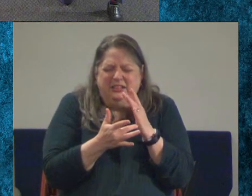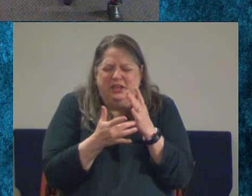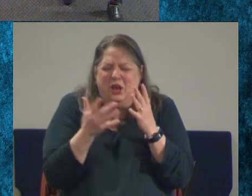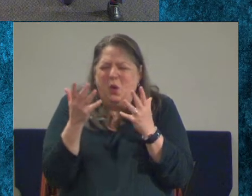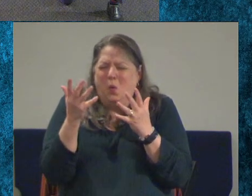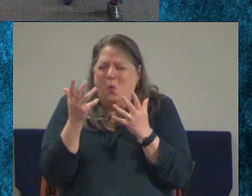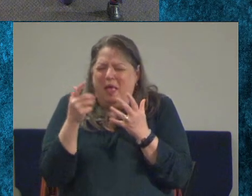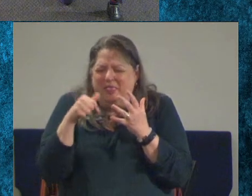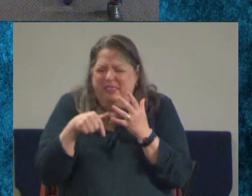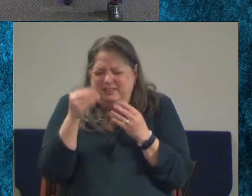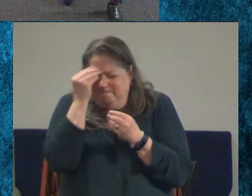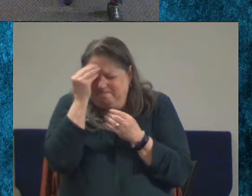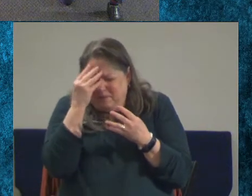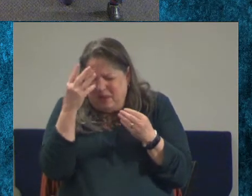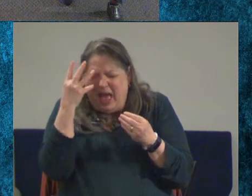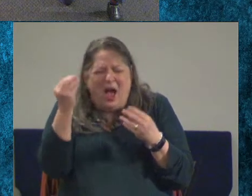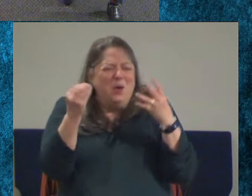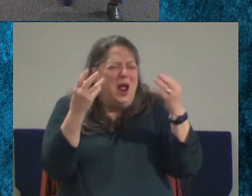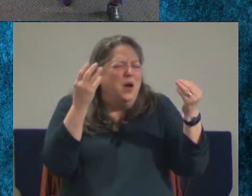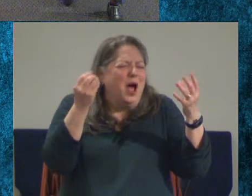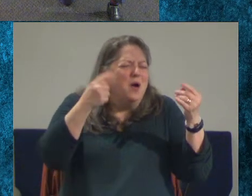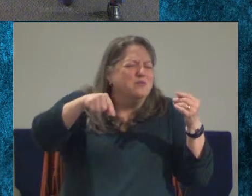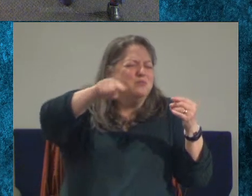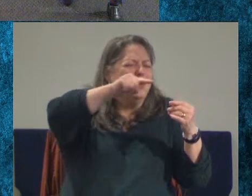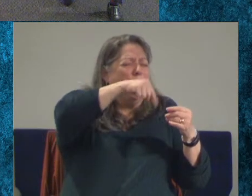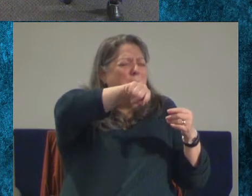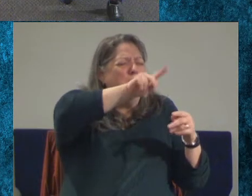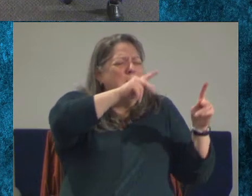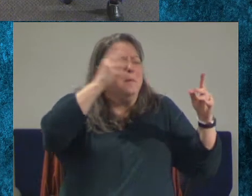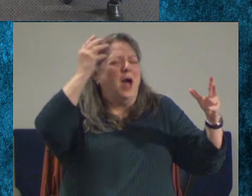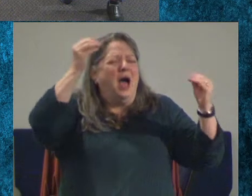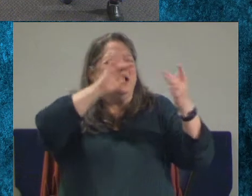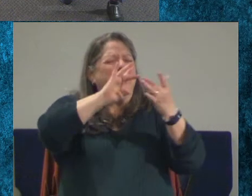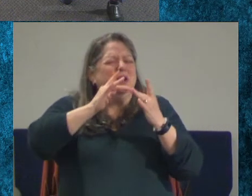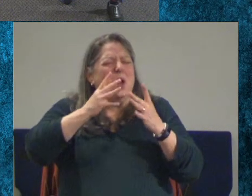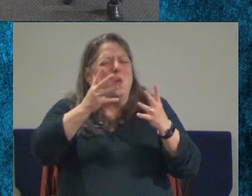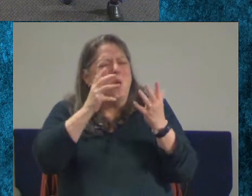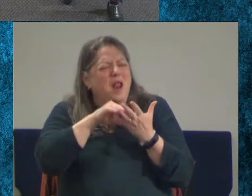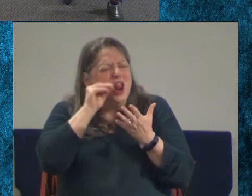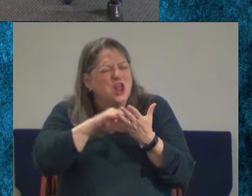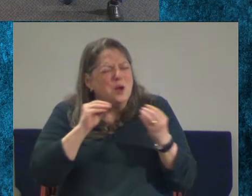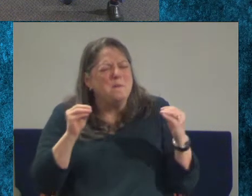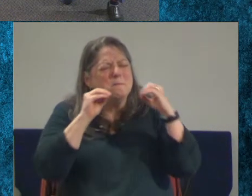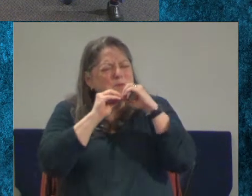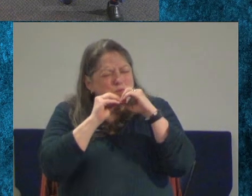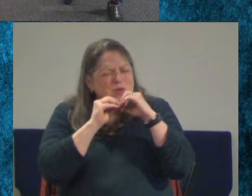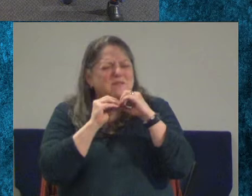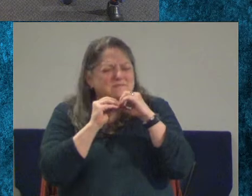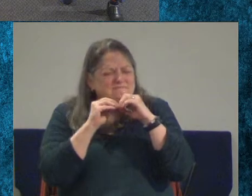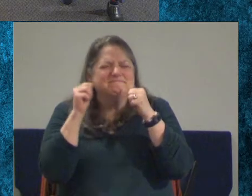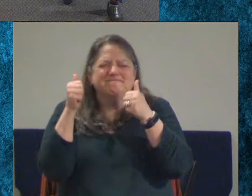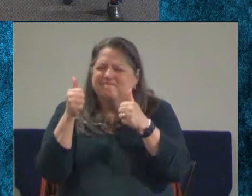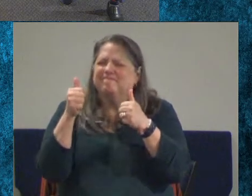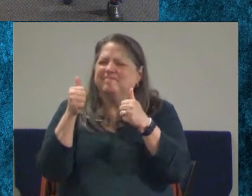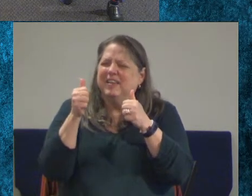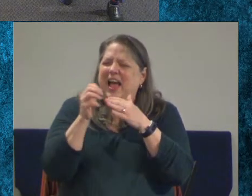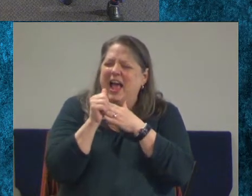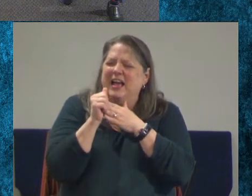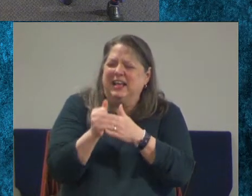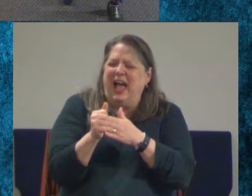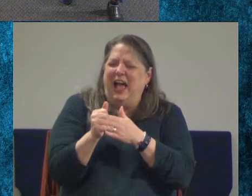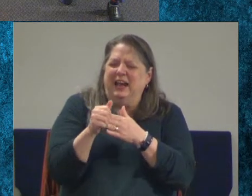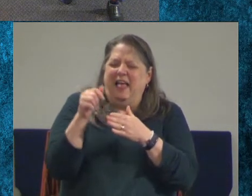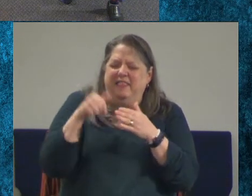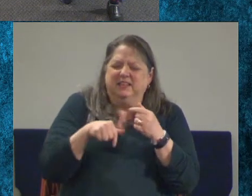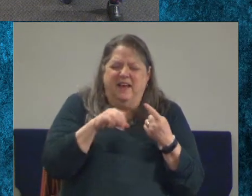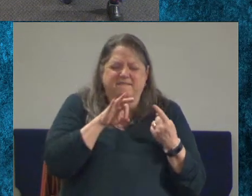homes of viewers, people who are searching and who want to know whose hearts you're working in, God. And so we pray that you would guide these